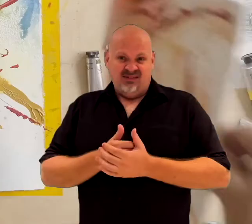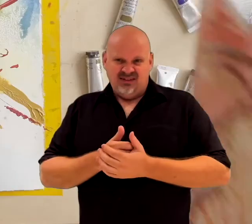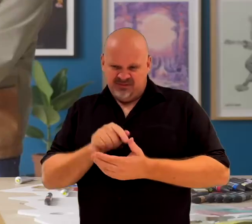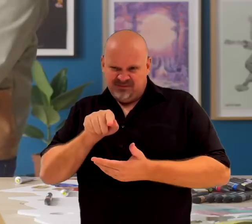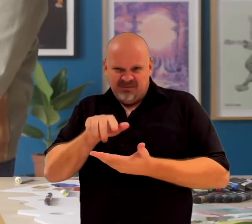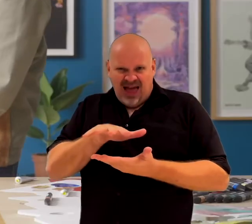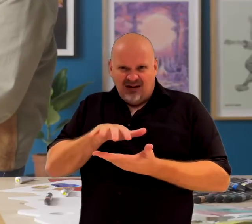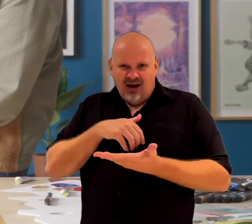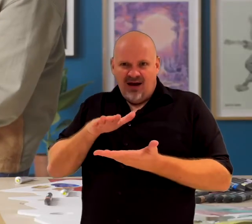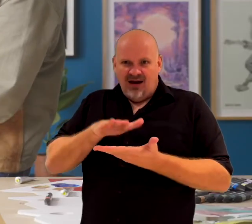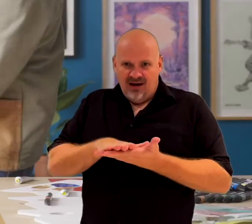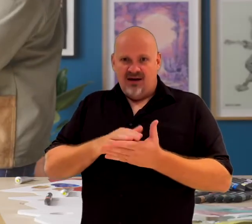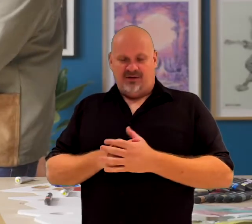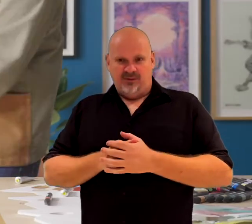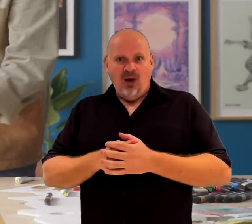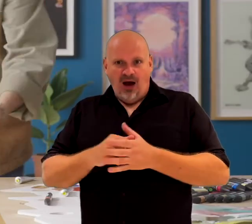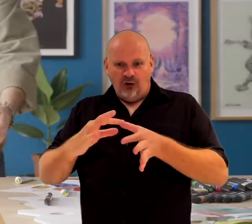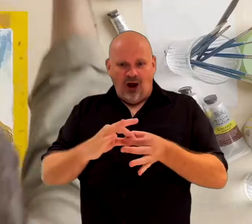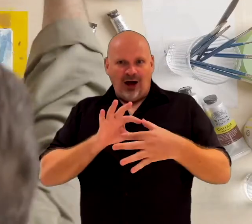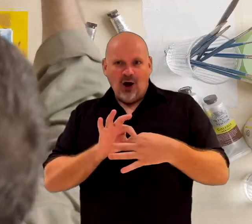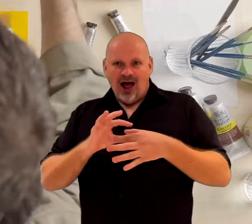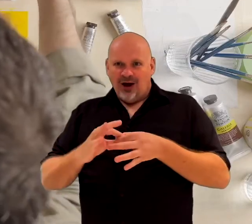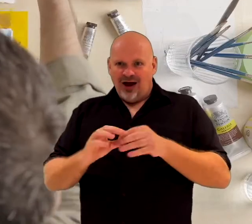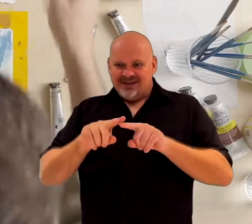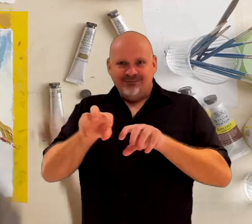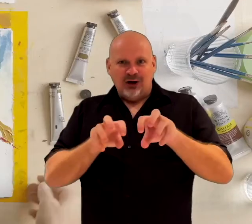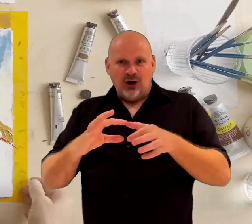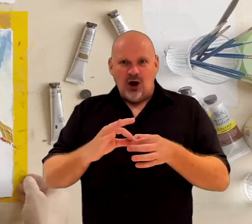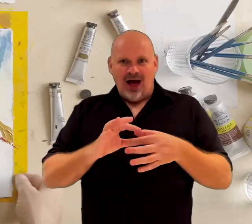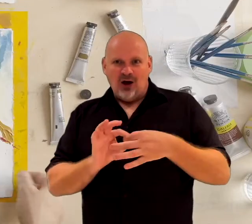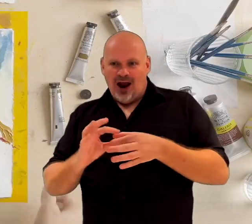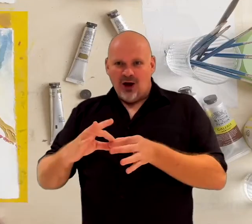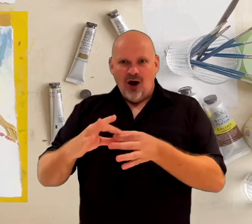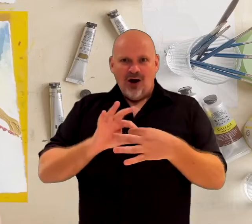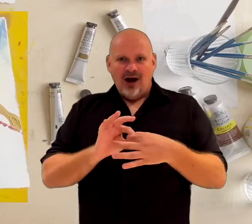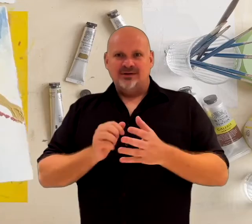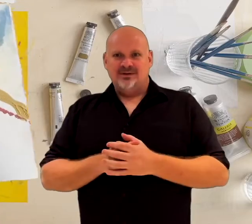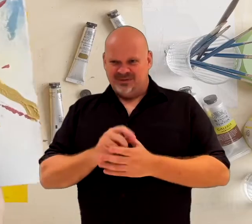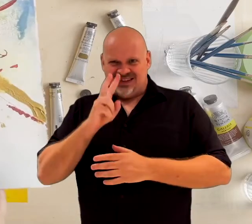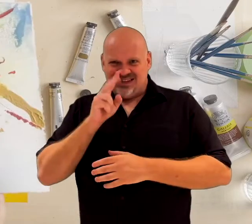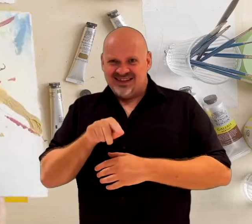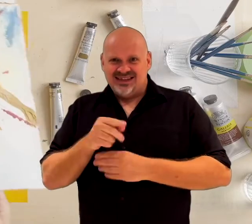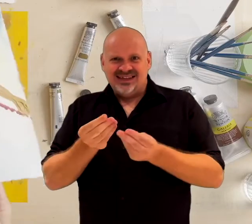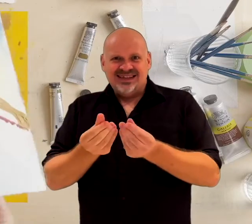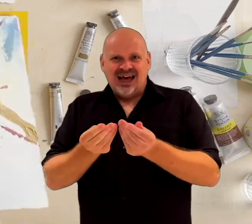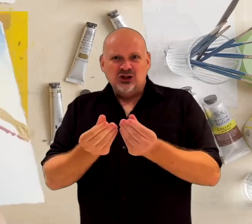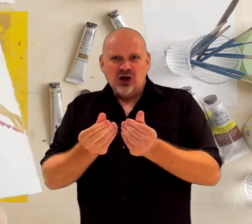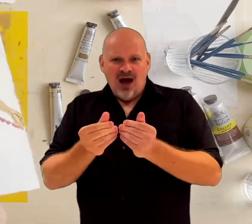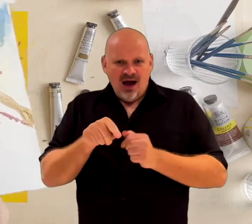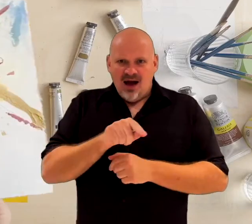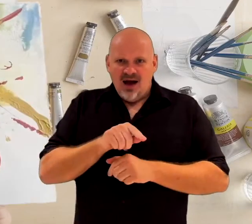section. Yeah, you start to connect different bits. You can see also